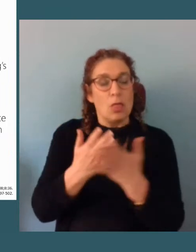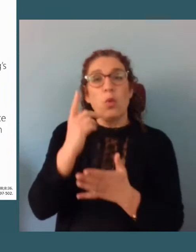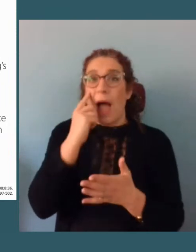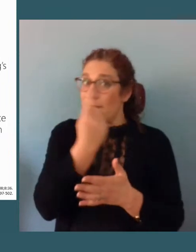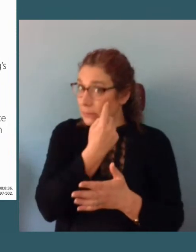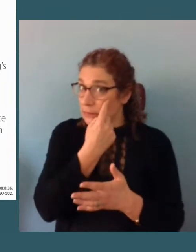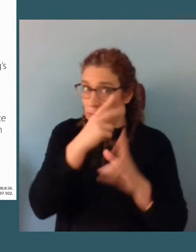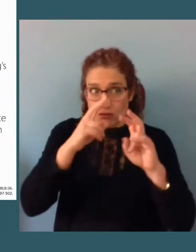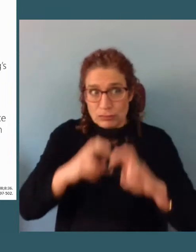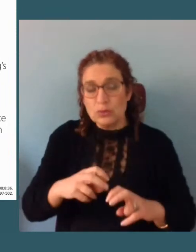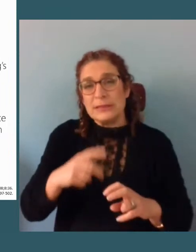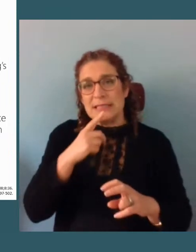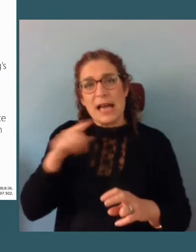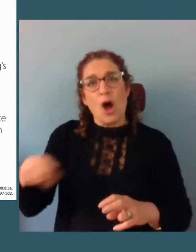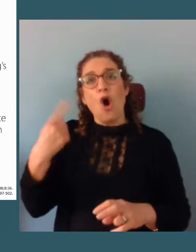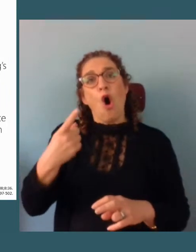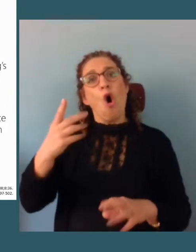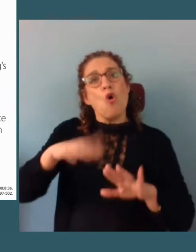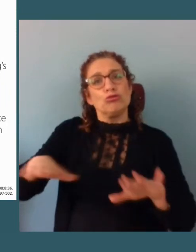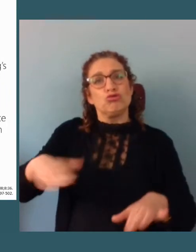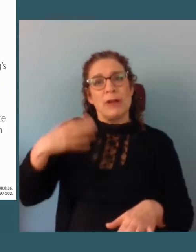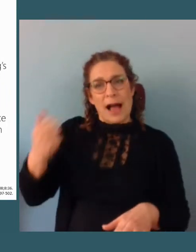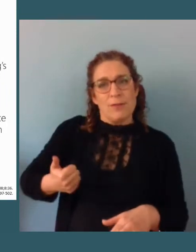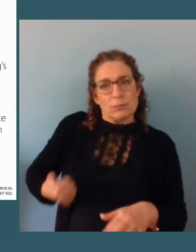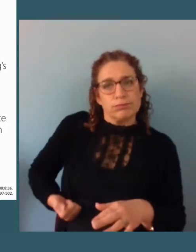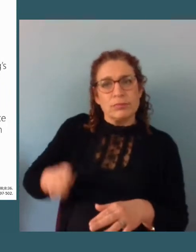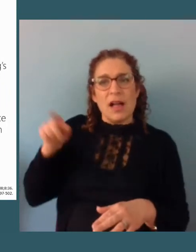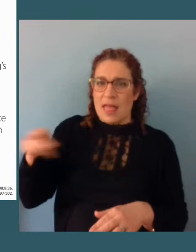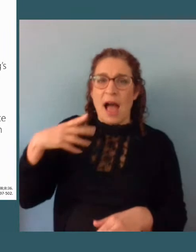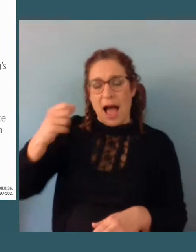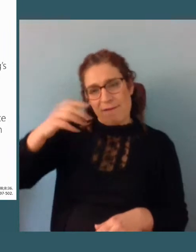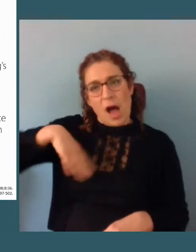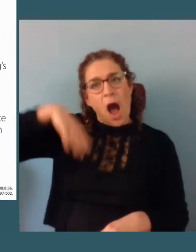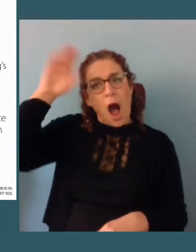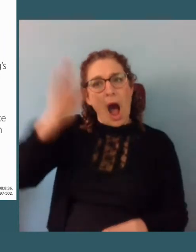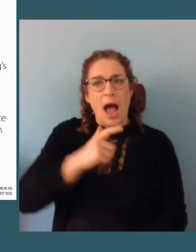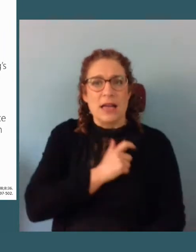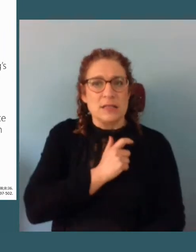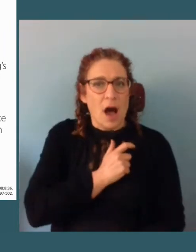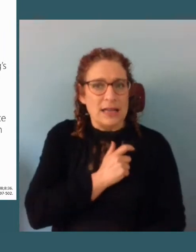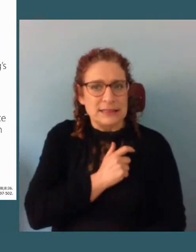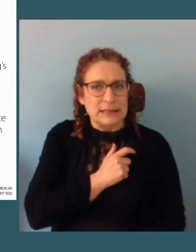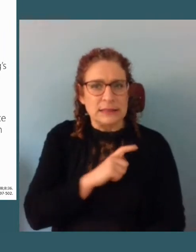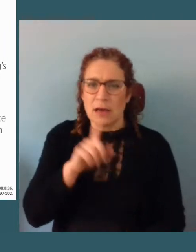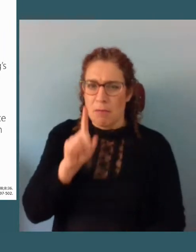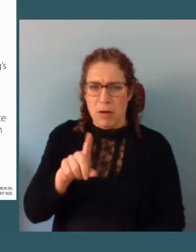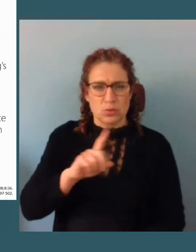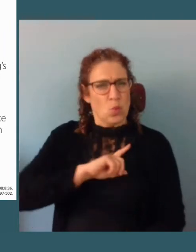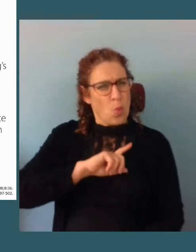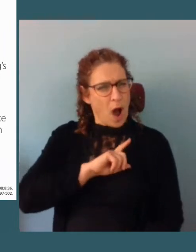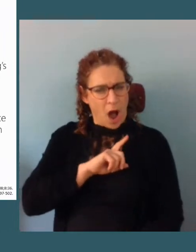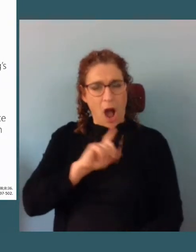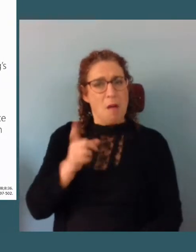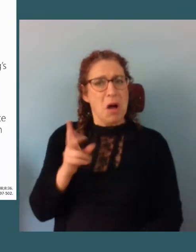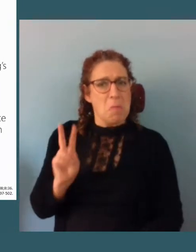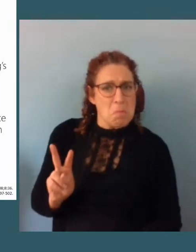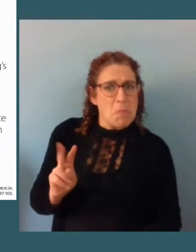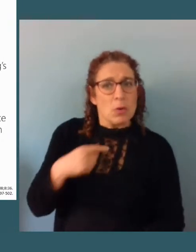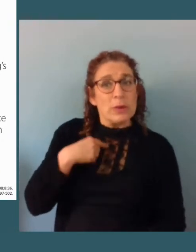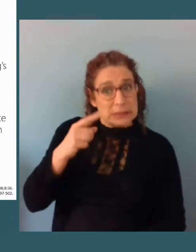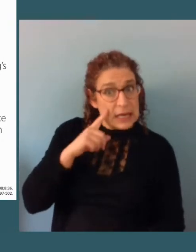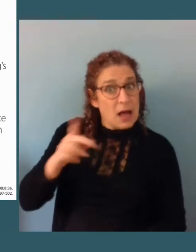an adrenaline auto-injector report higher levels of anxiety, and we're not sure what that's about, but it could be an indicator